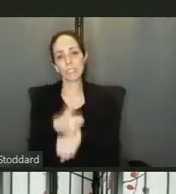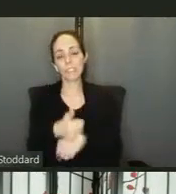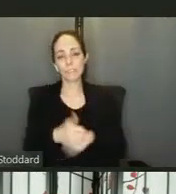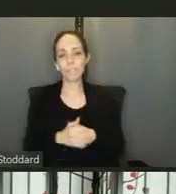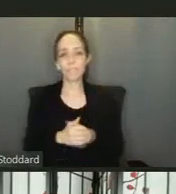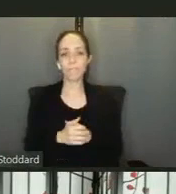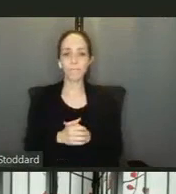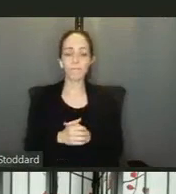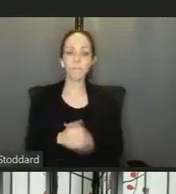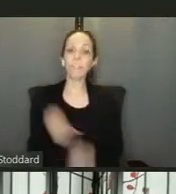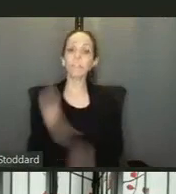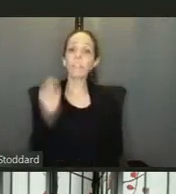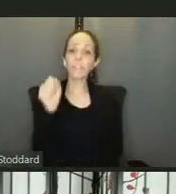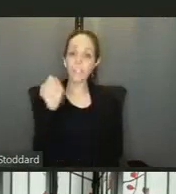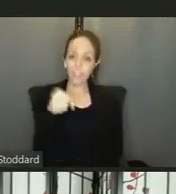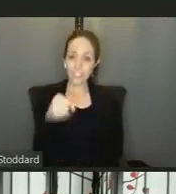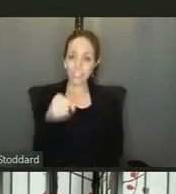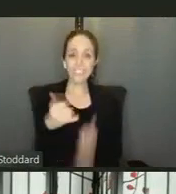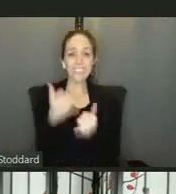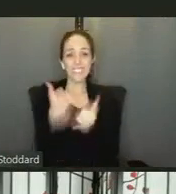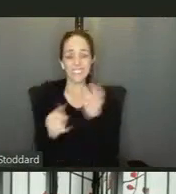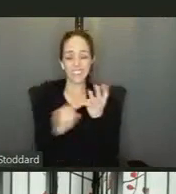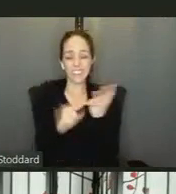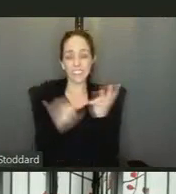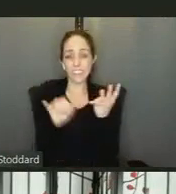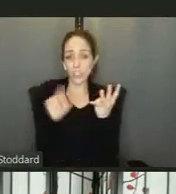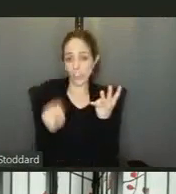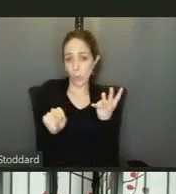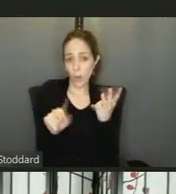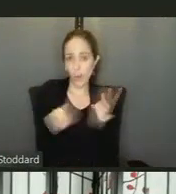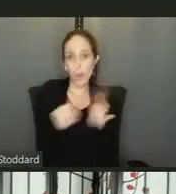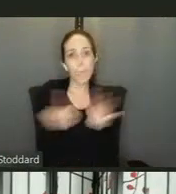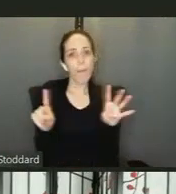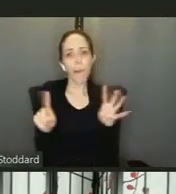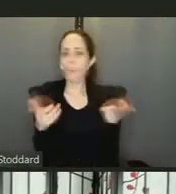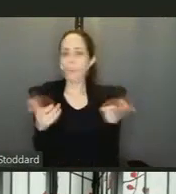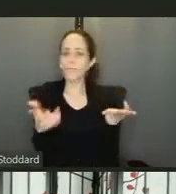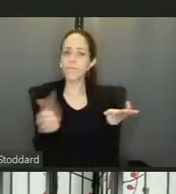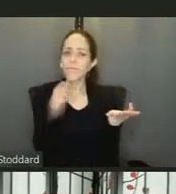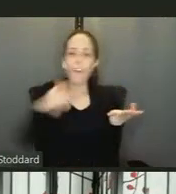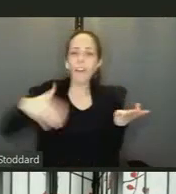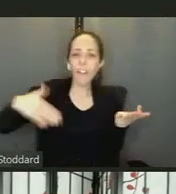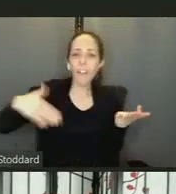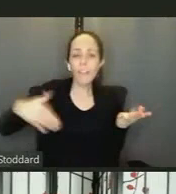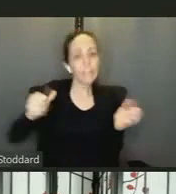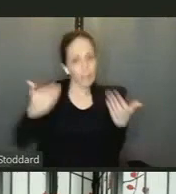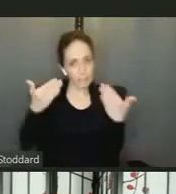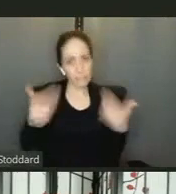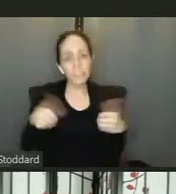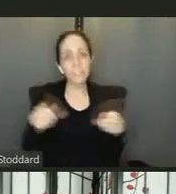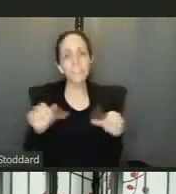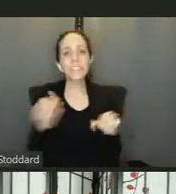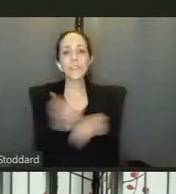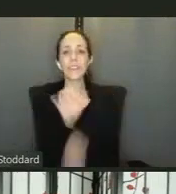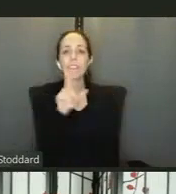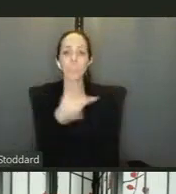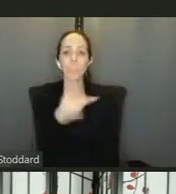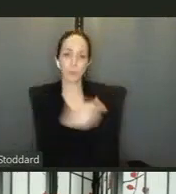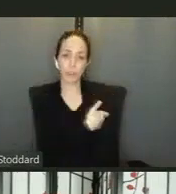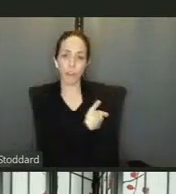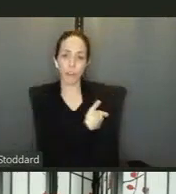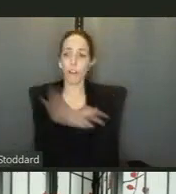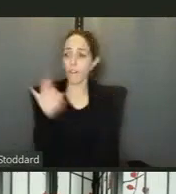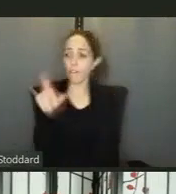So yes, we are towards the end of January. However, it's never too late to get your flu shot. As long as the flu virus